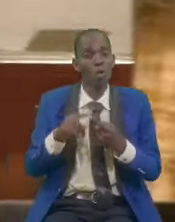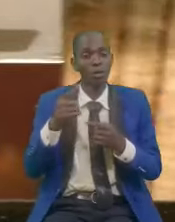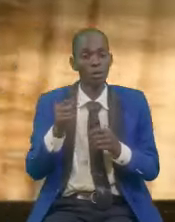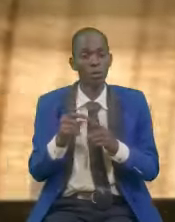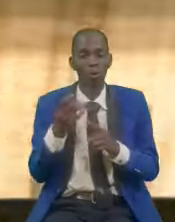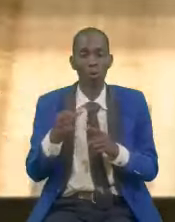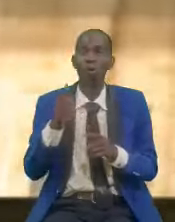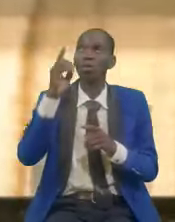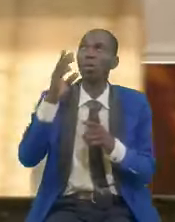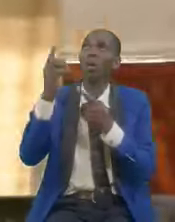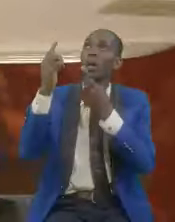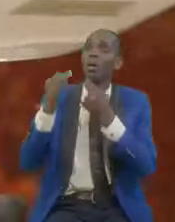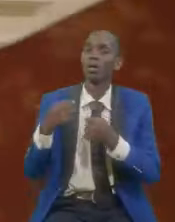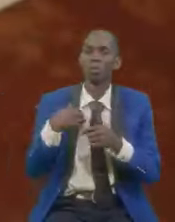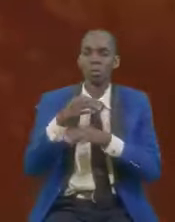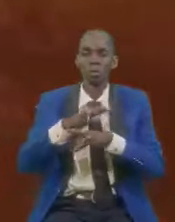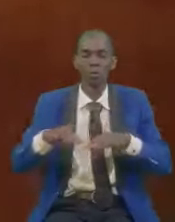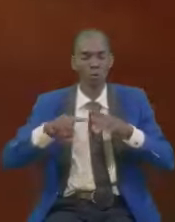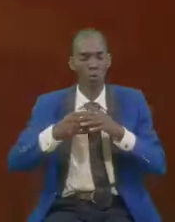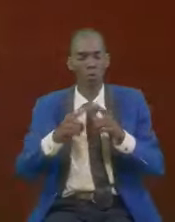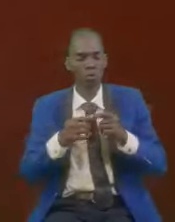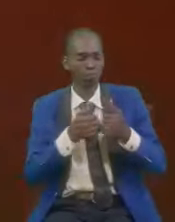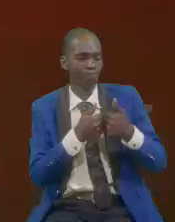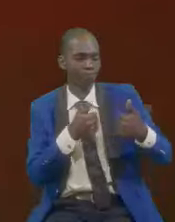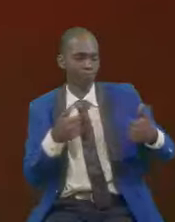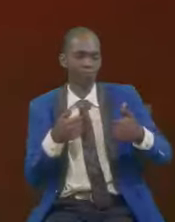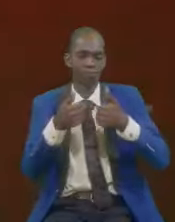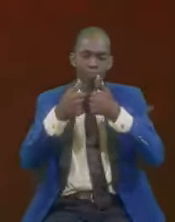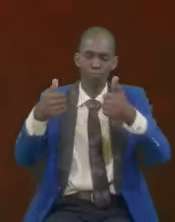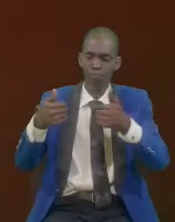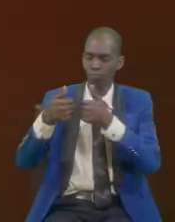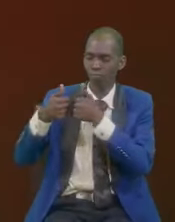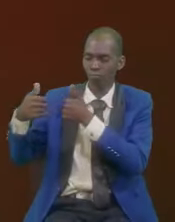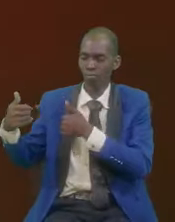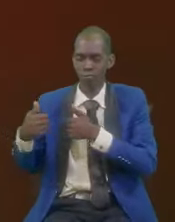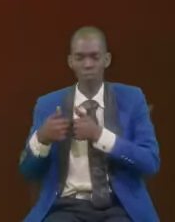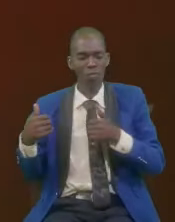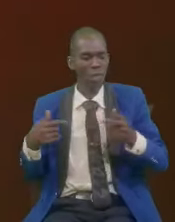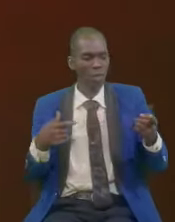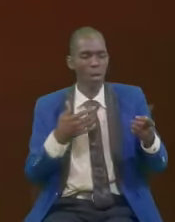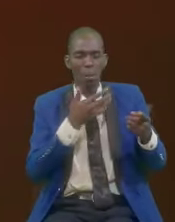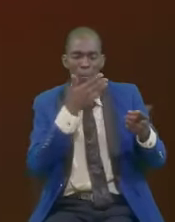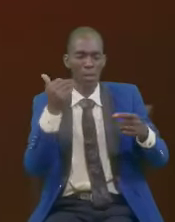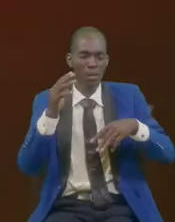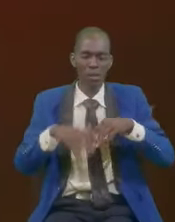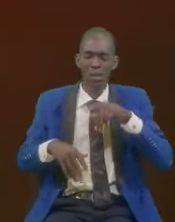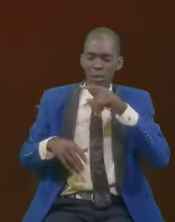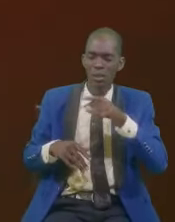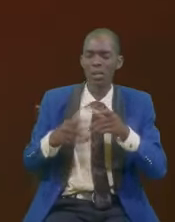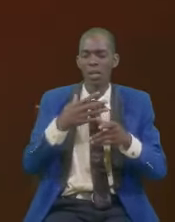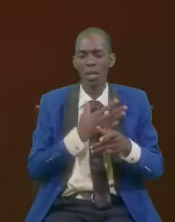separate ourselves, isolate ourselves. We don't promote ourselves to